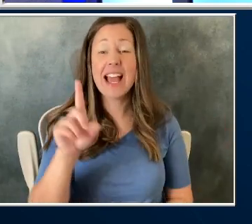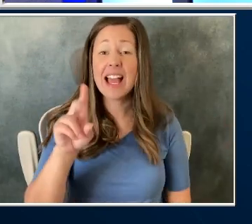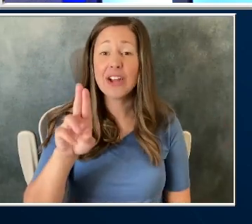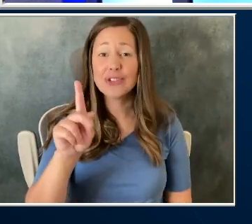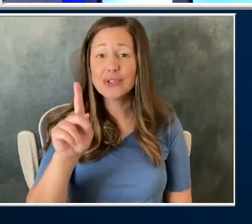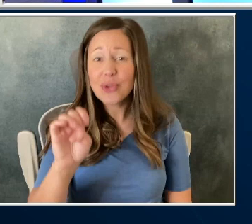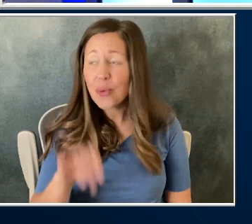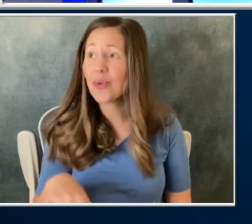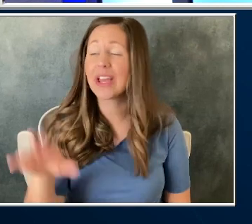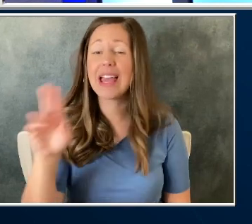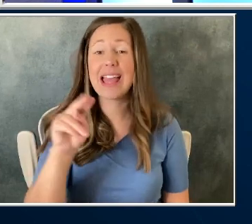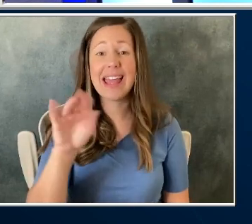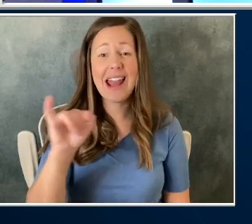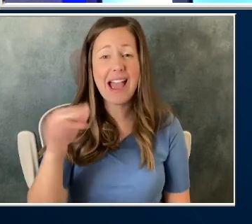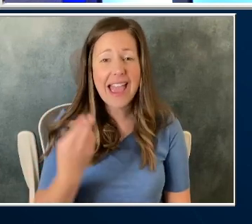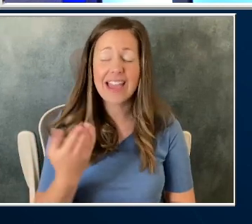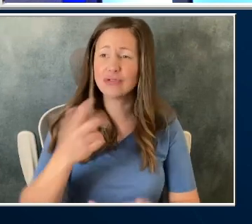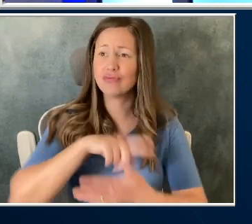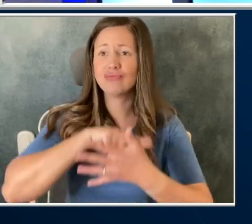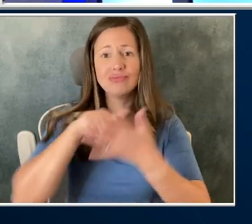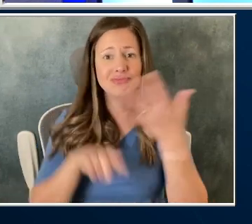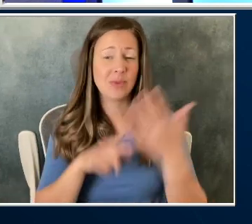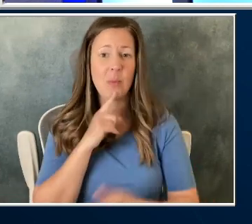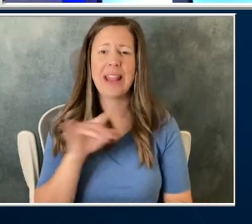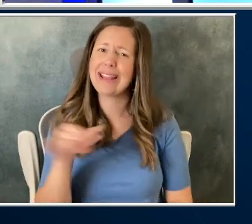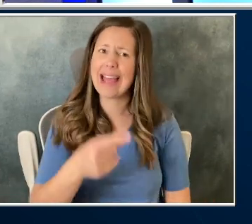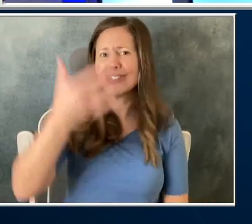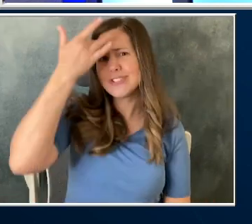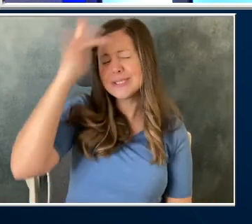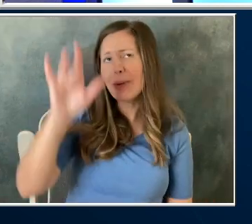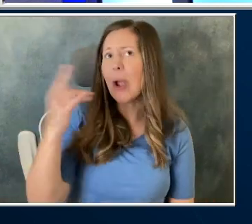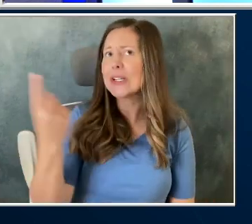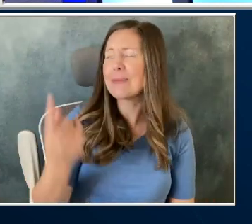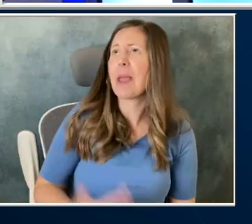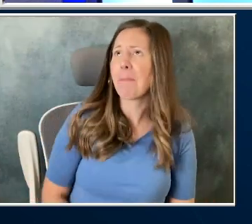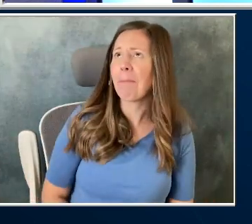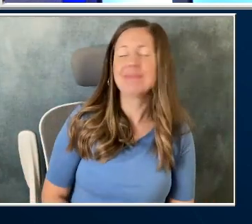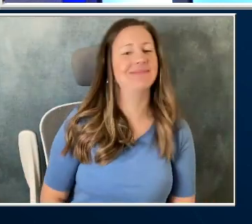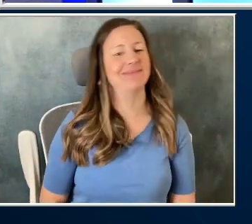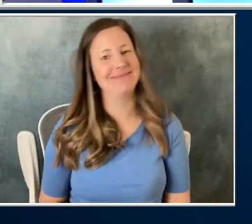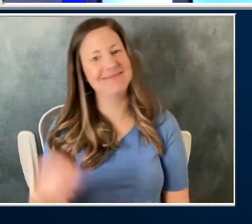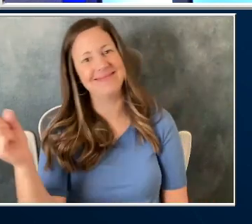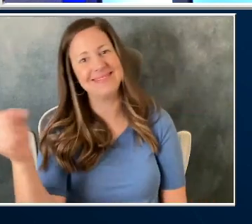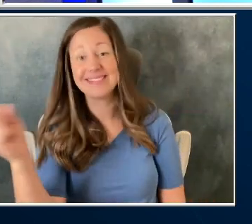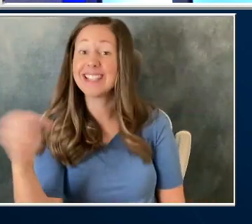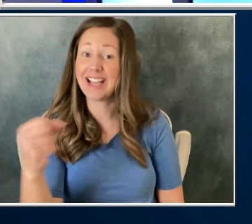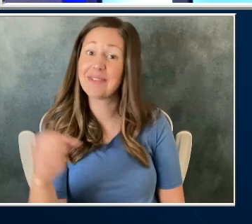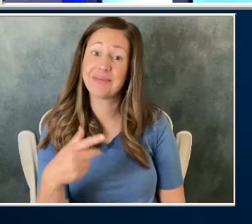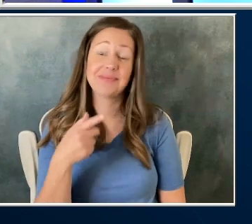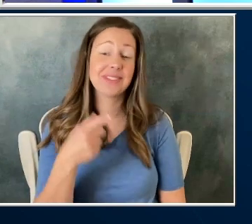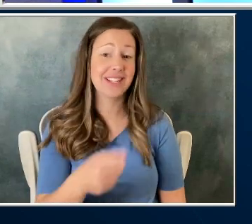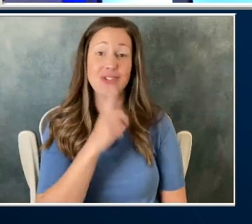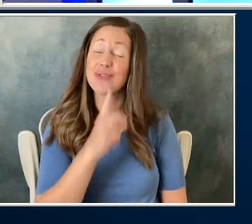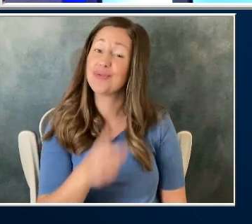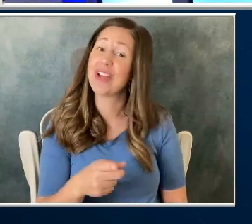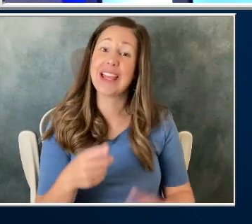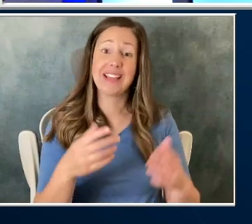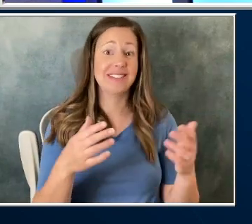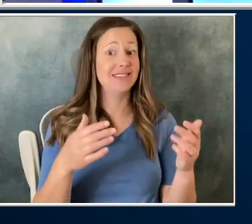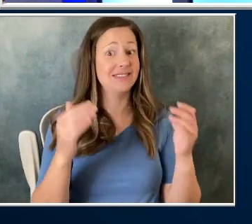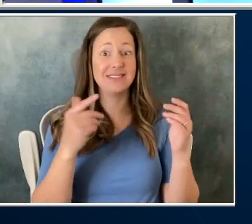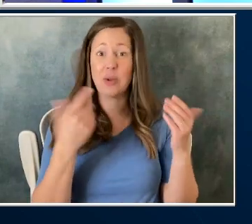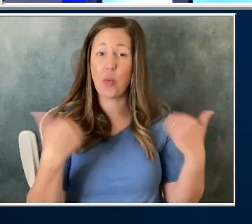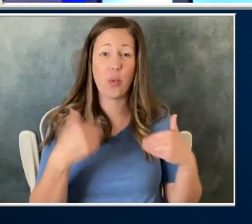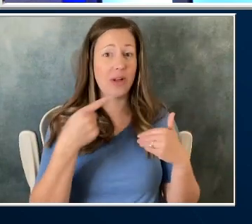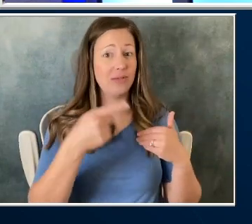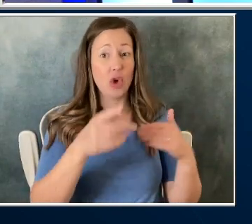and it's like she's smart or something. Yeah, she's, like I said, she's set the bar really, really high. So